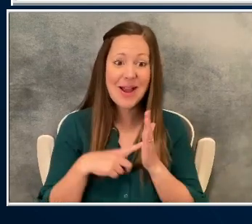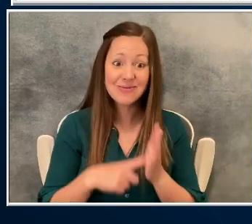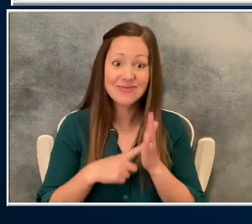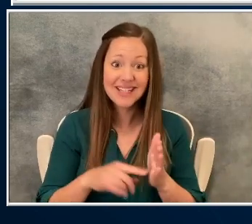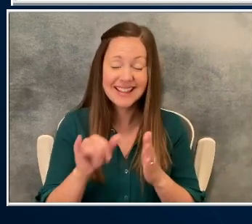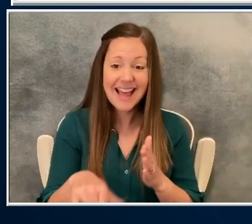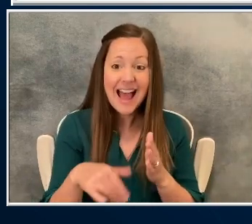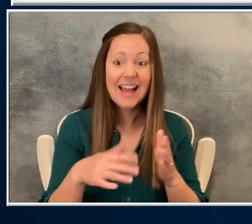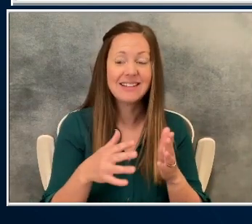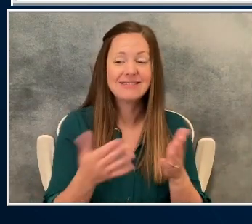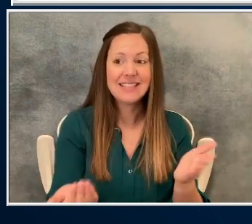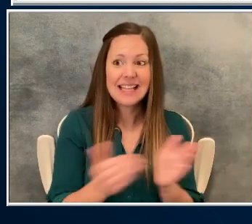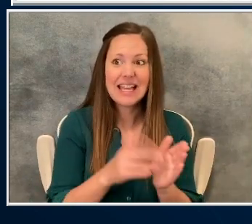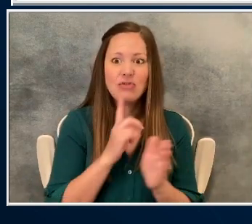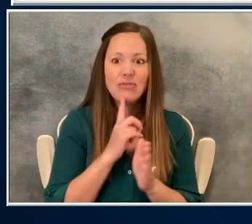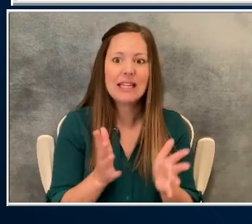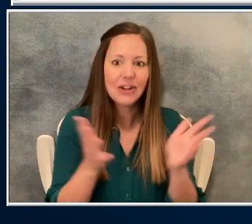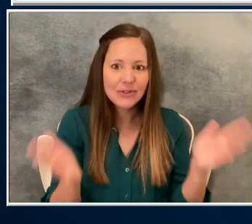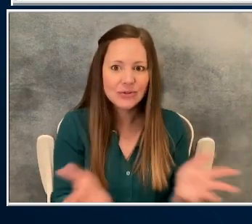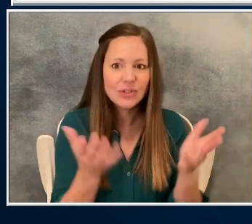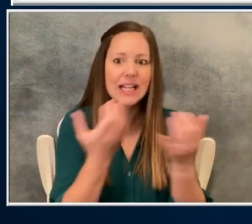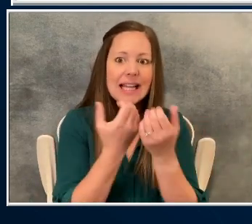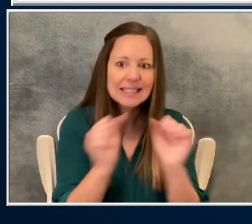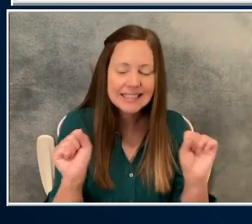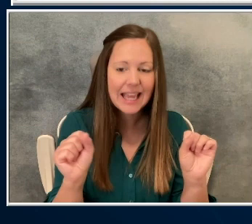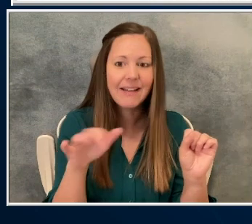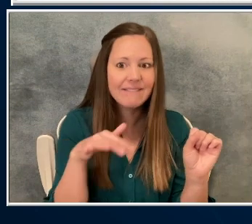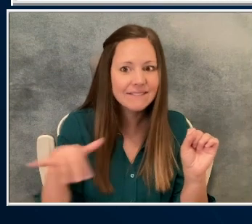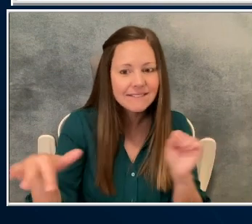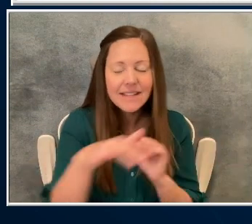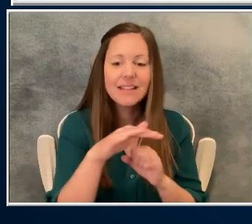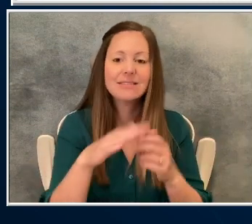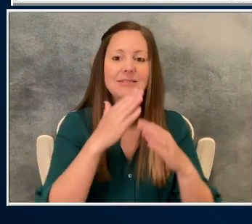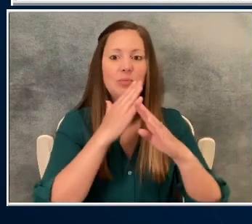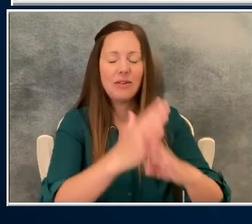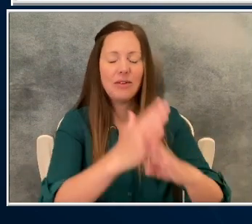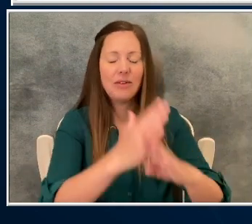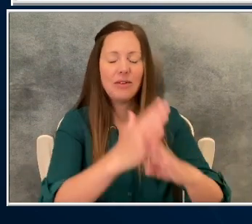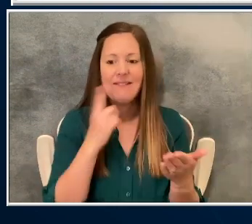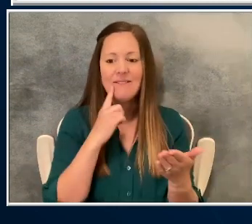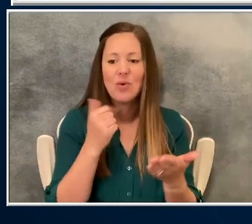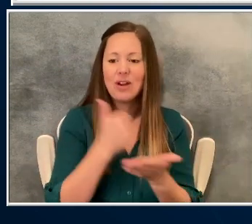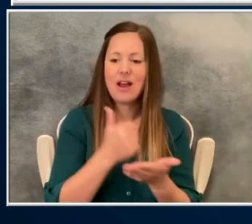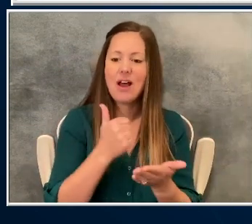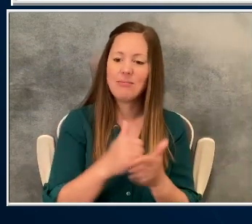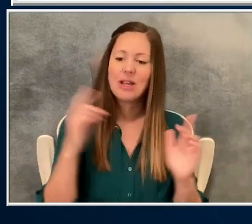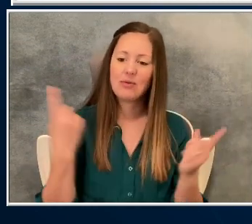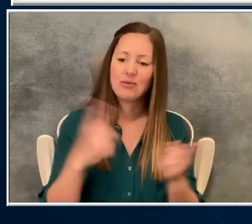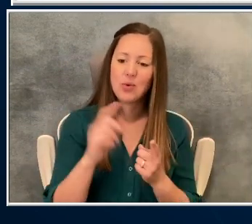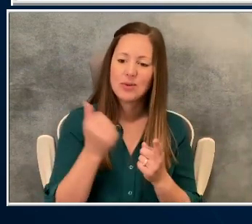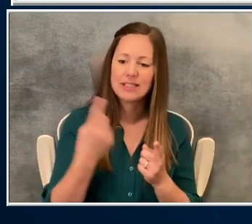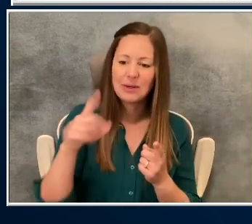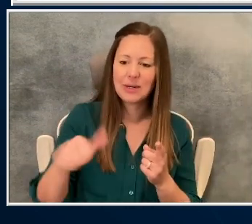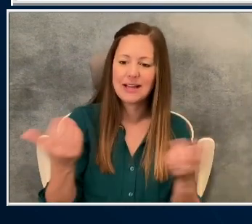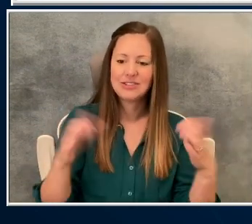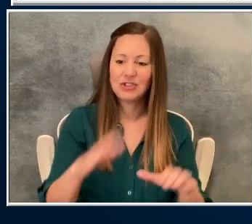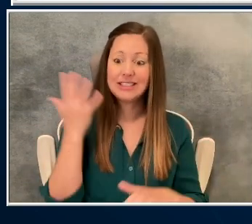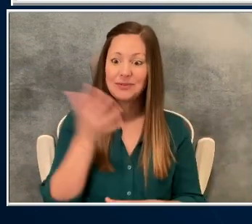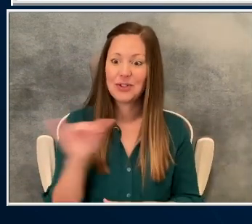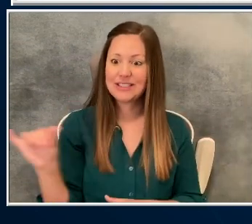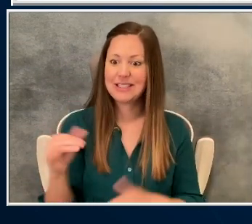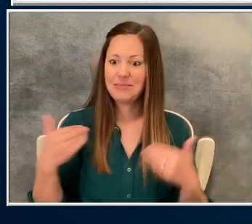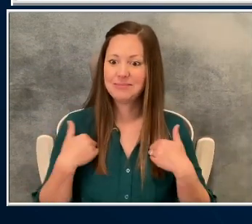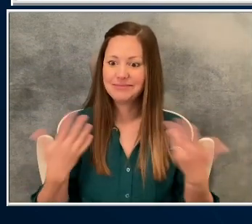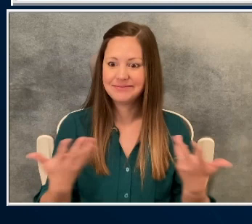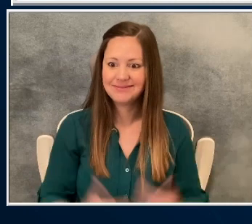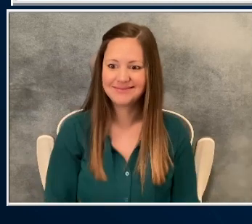promoting safe practices, preventive practices to help reduce anyone else's chance of looking like this. All right. Well, I love it. So